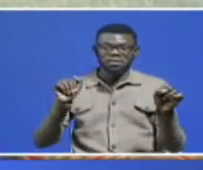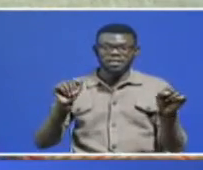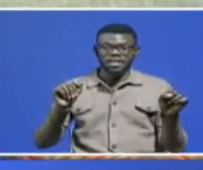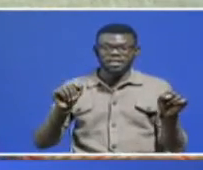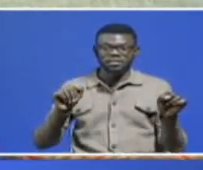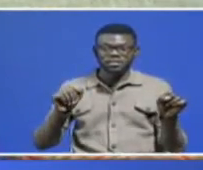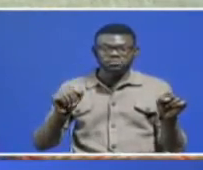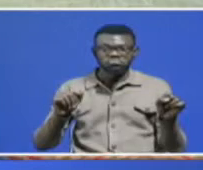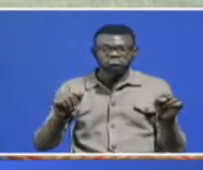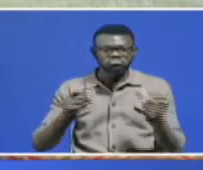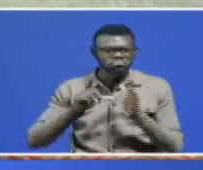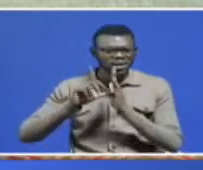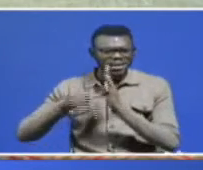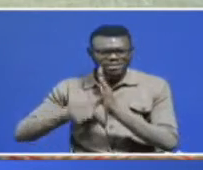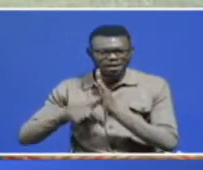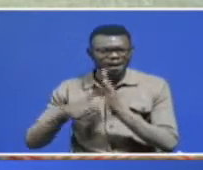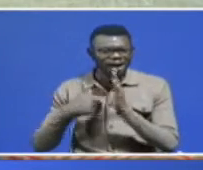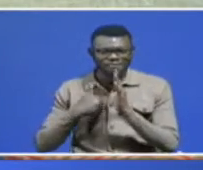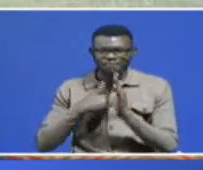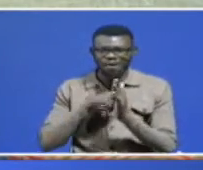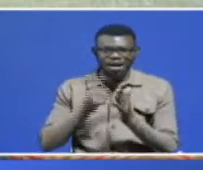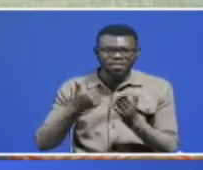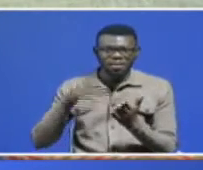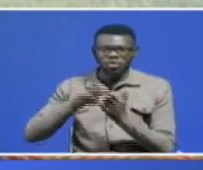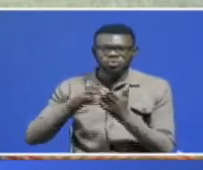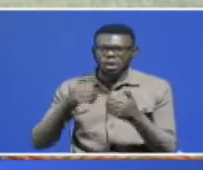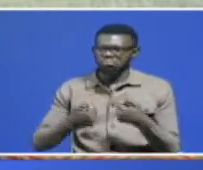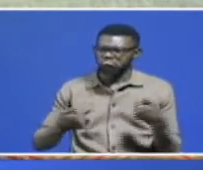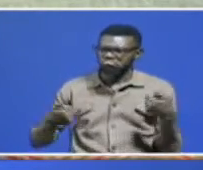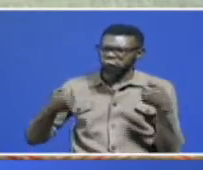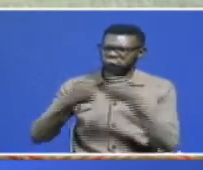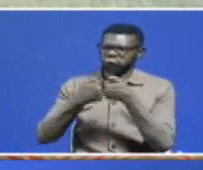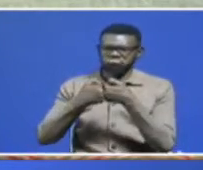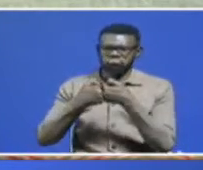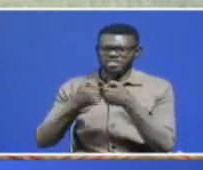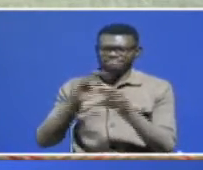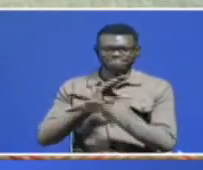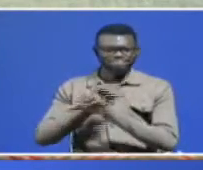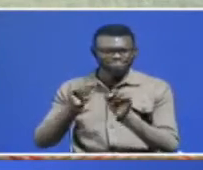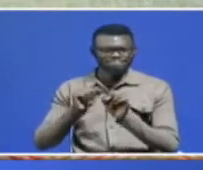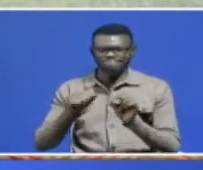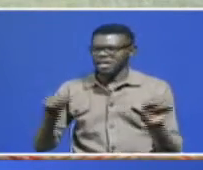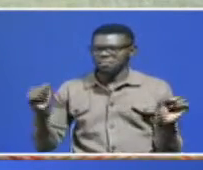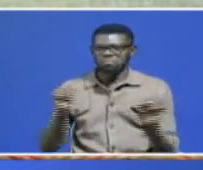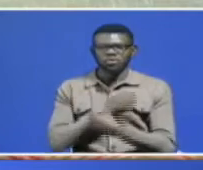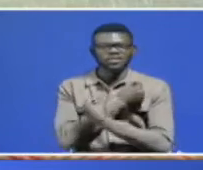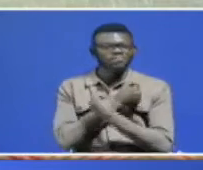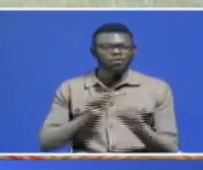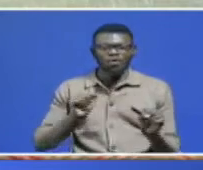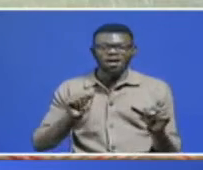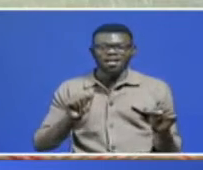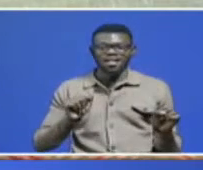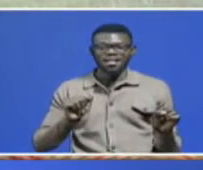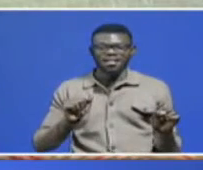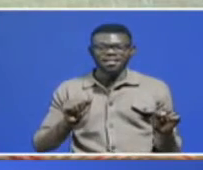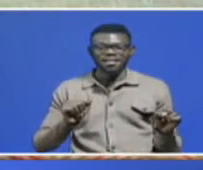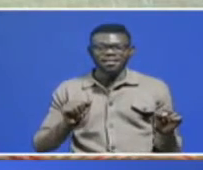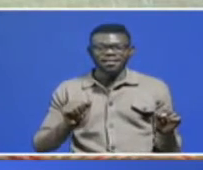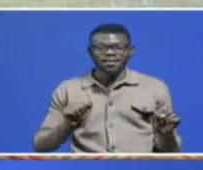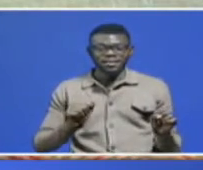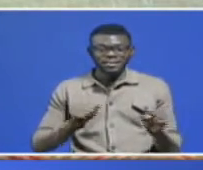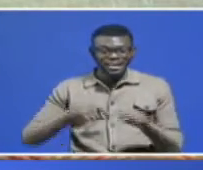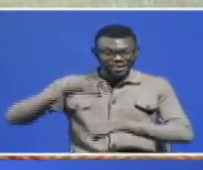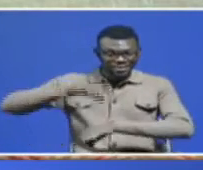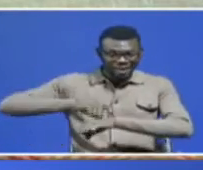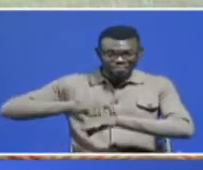position that would compete directly for power with the president. That is what, again, the people of Kenya have talked about. Now, once